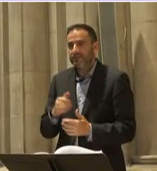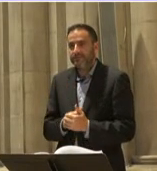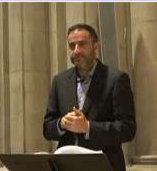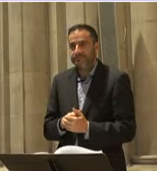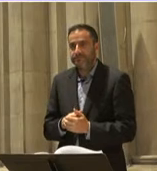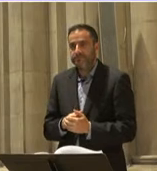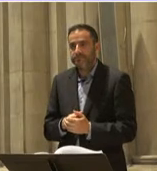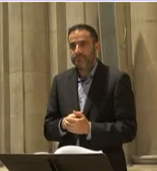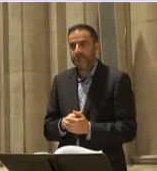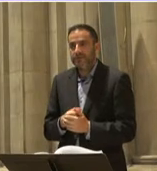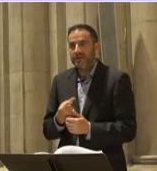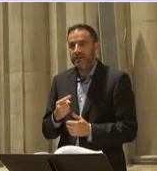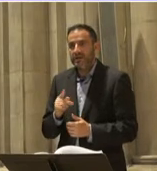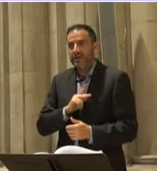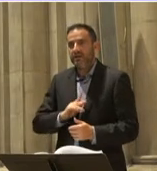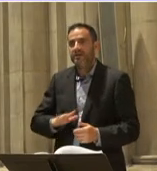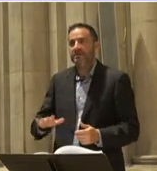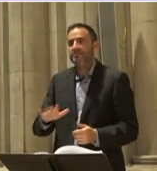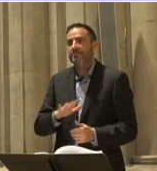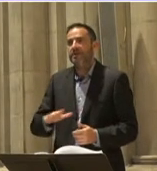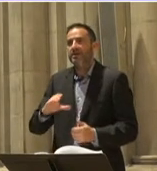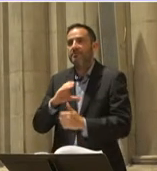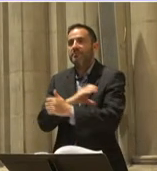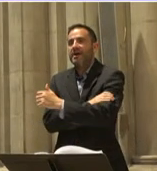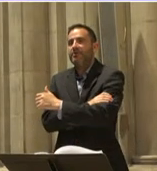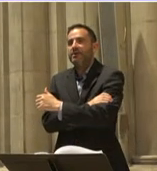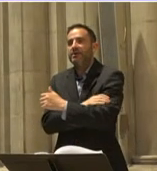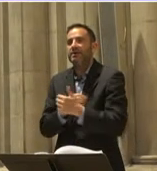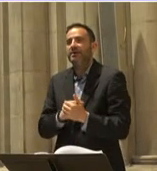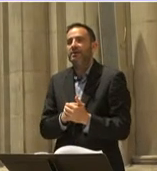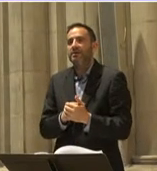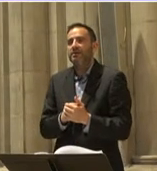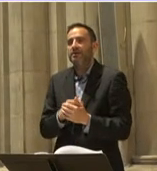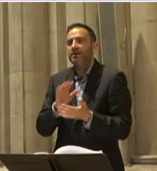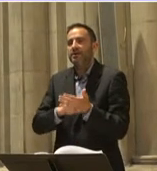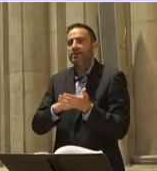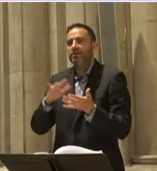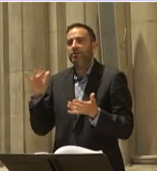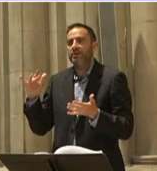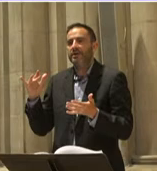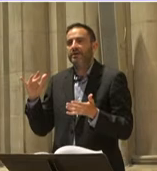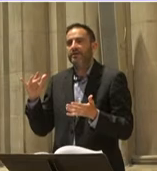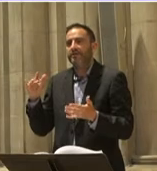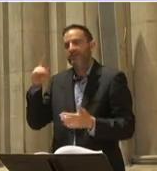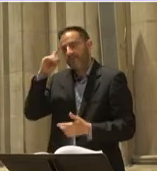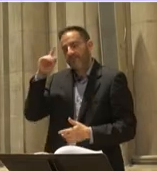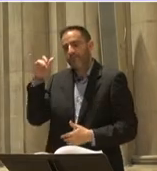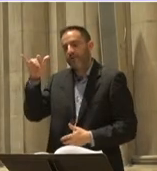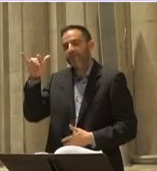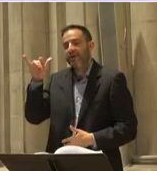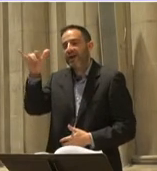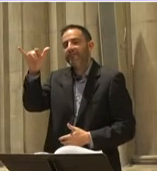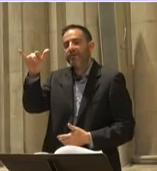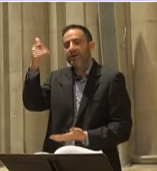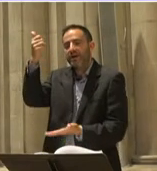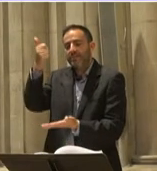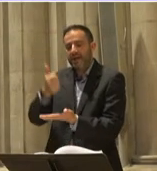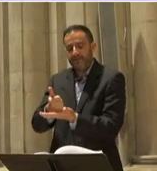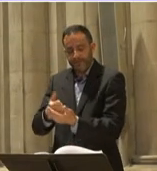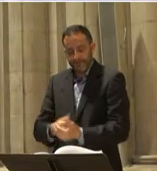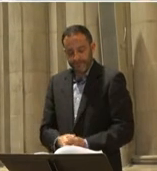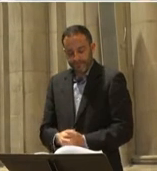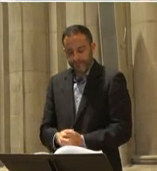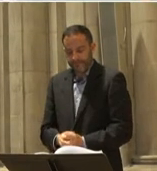evil. For thine is the kingdom, and the power, and the glory, forever and ever.